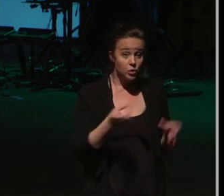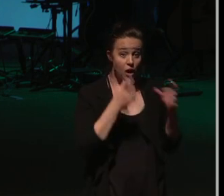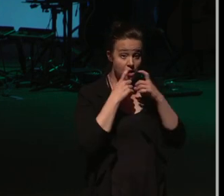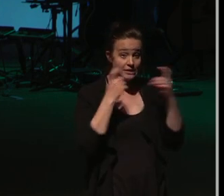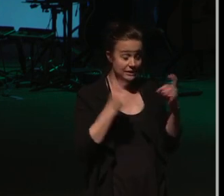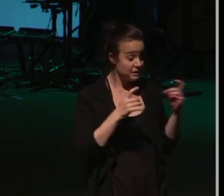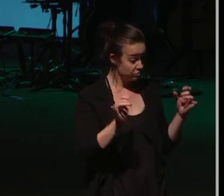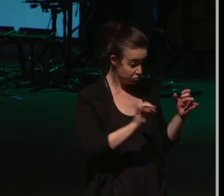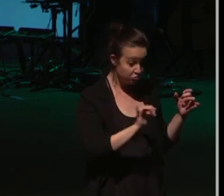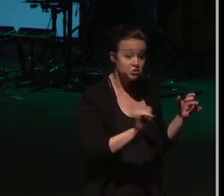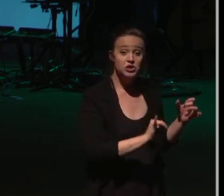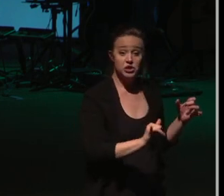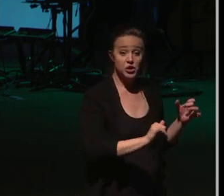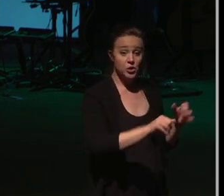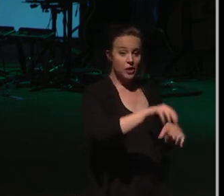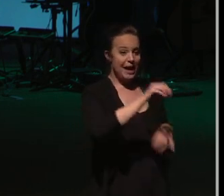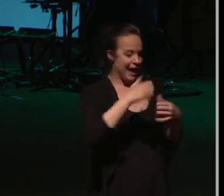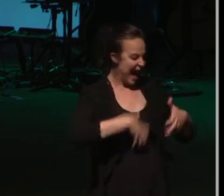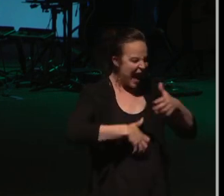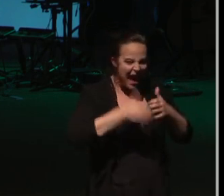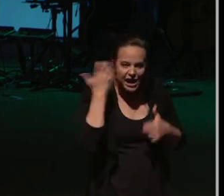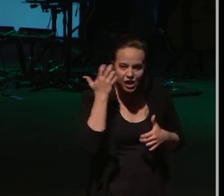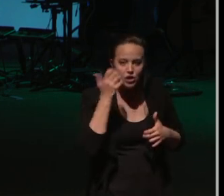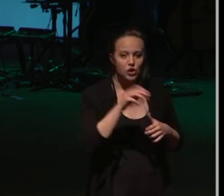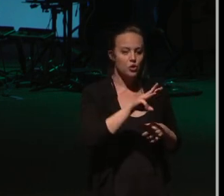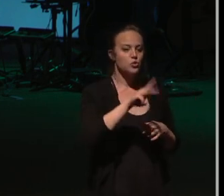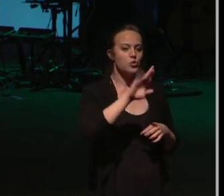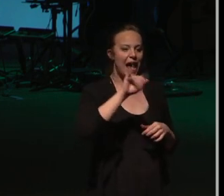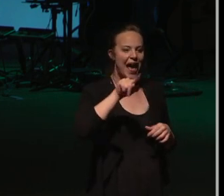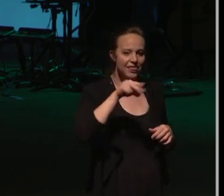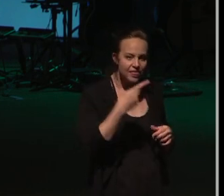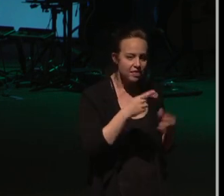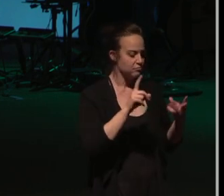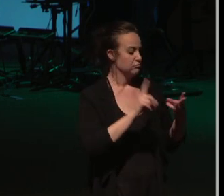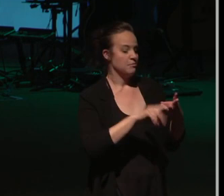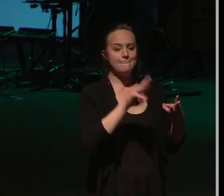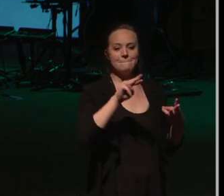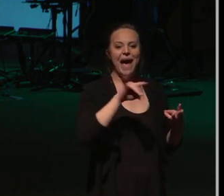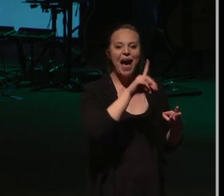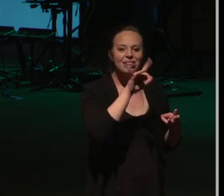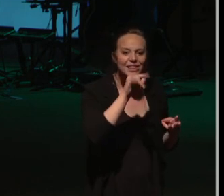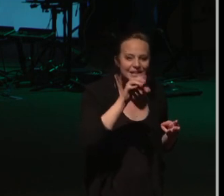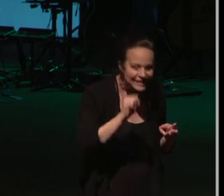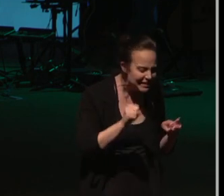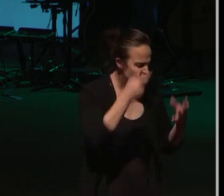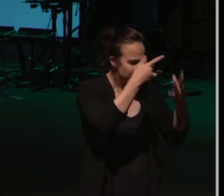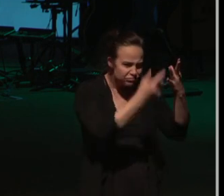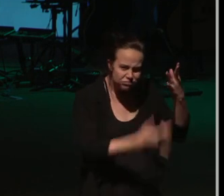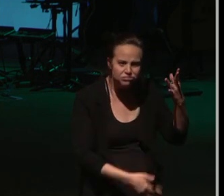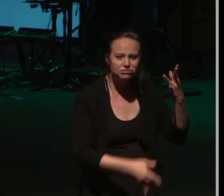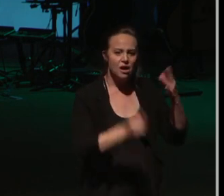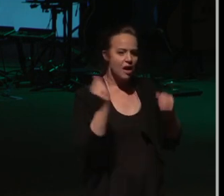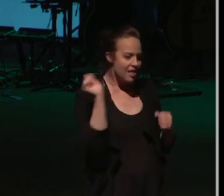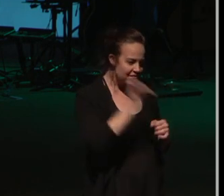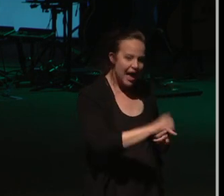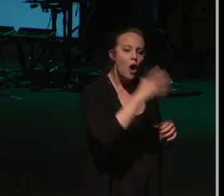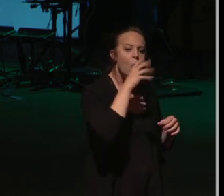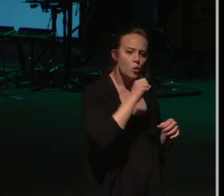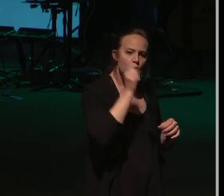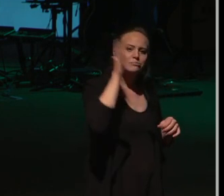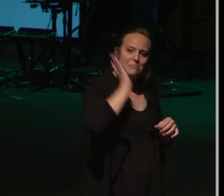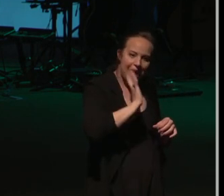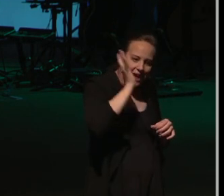anger, wrath, malice, slander, and obscene talk from your mouth. Do not lie to one another, seeing that you have put off the old self with its